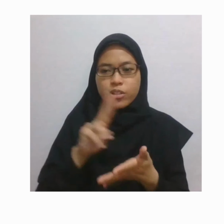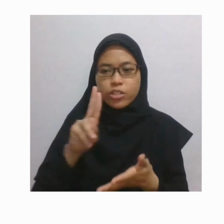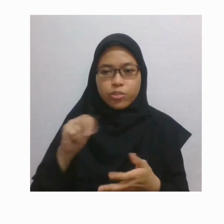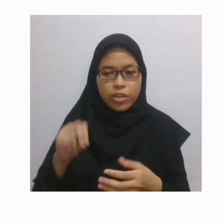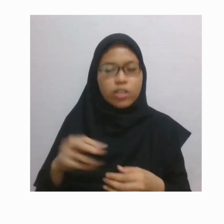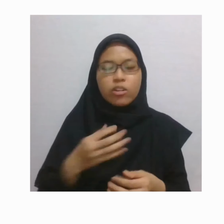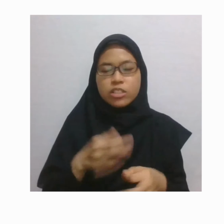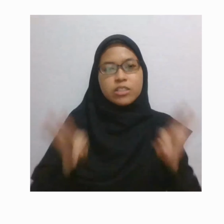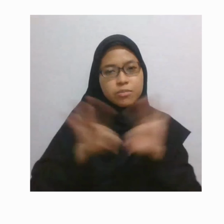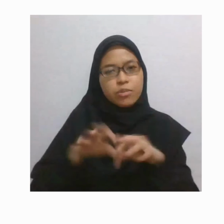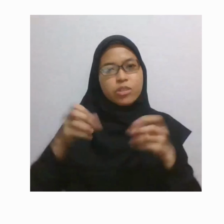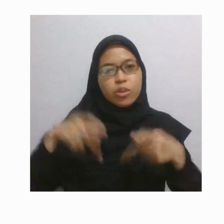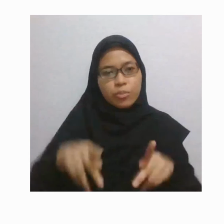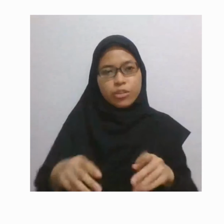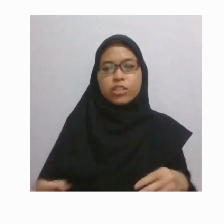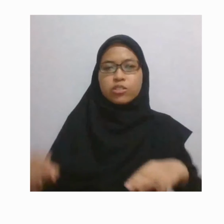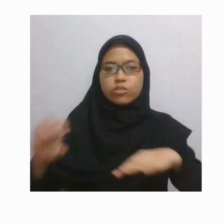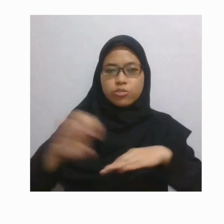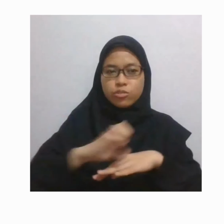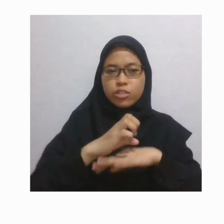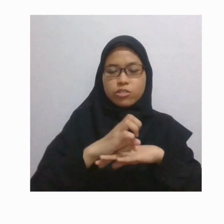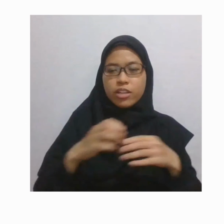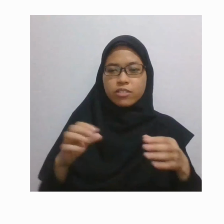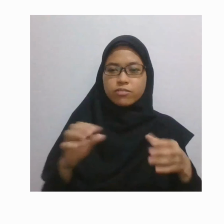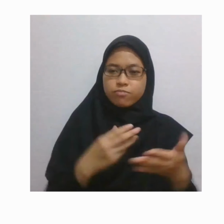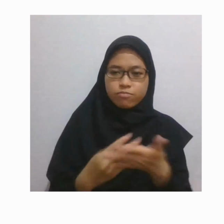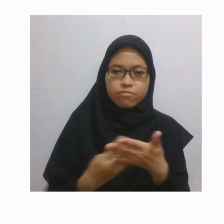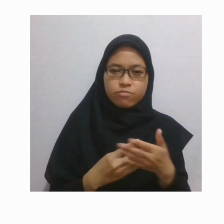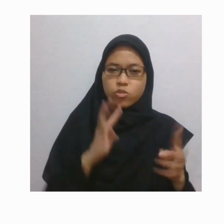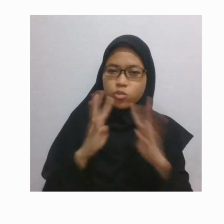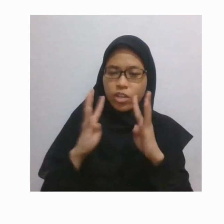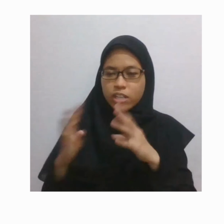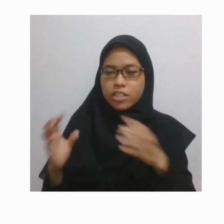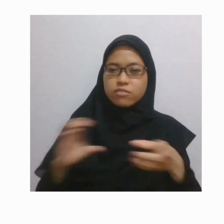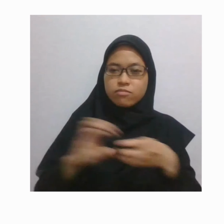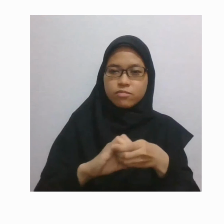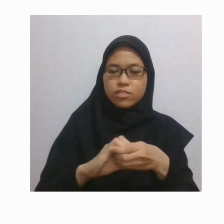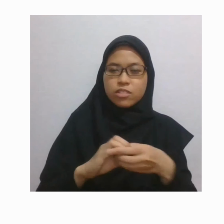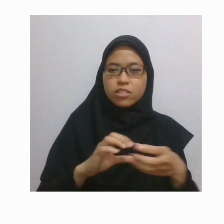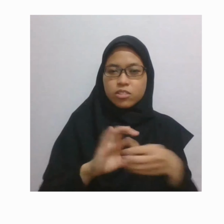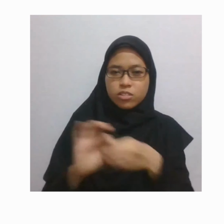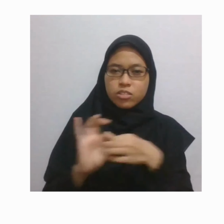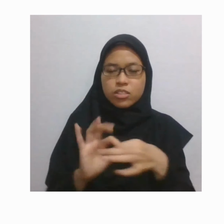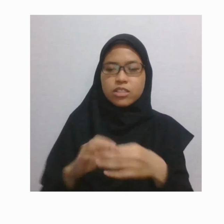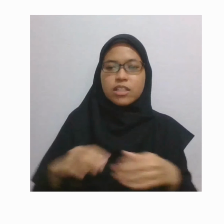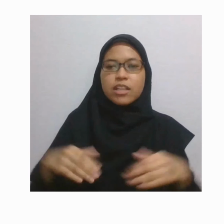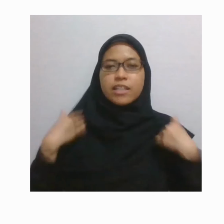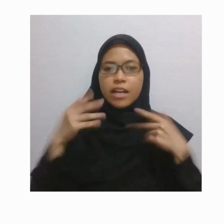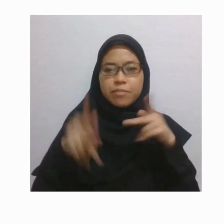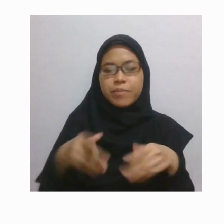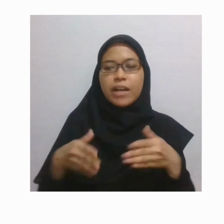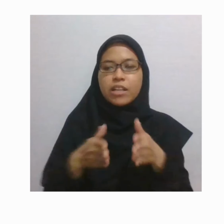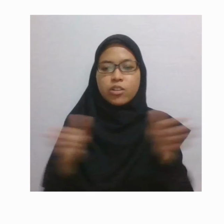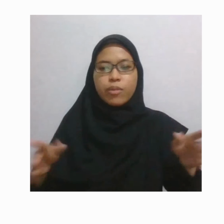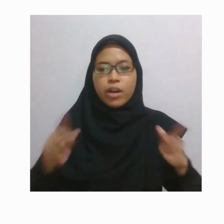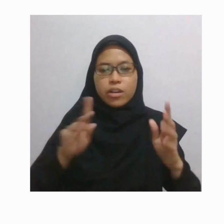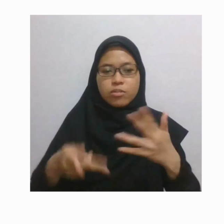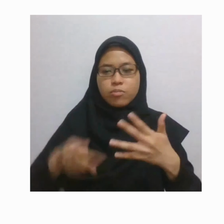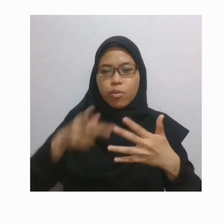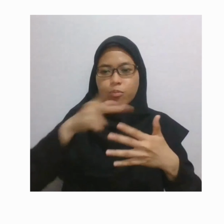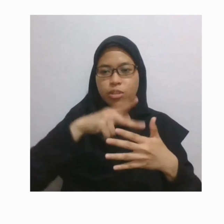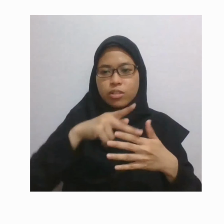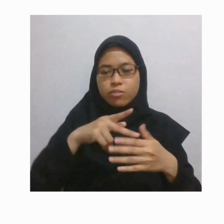important opportunities to engage young people and the wider public on climate change issues. The Great